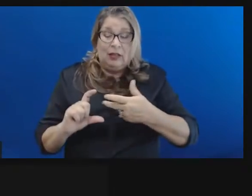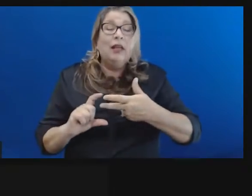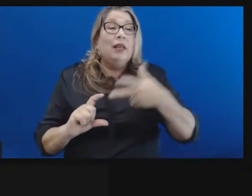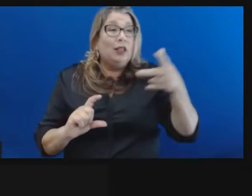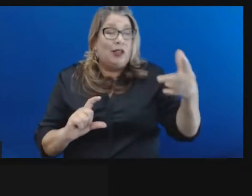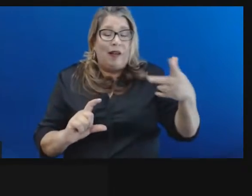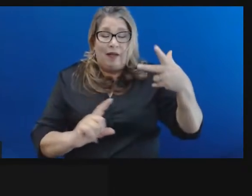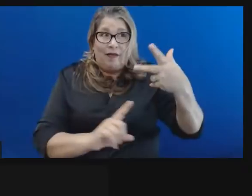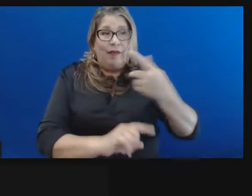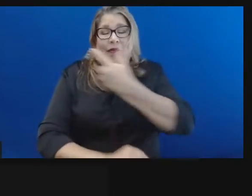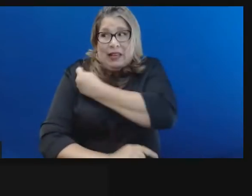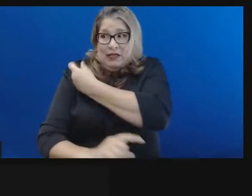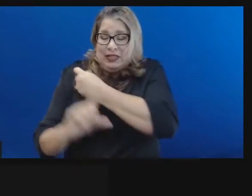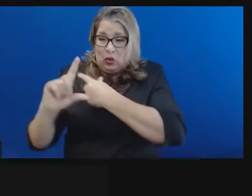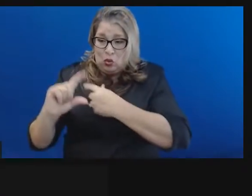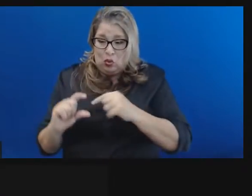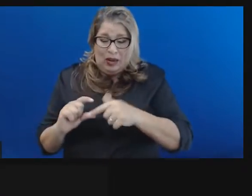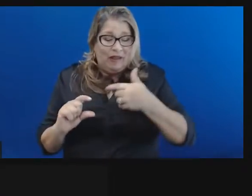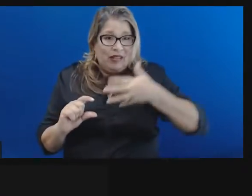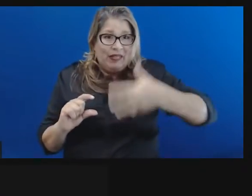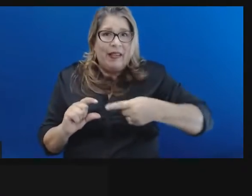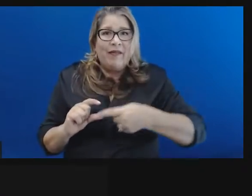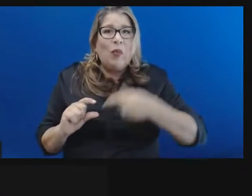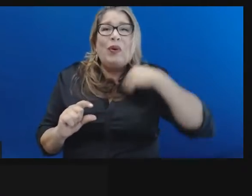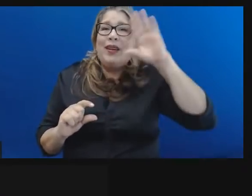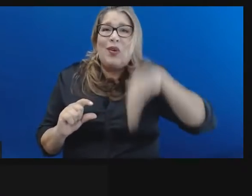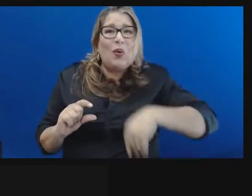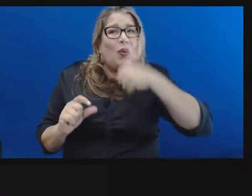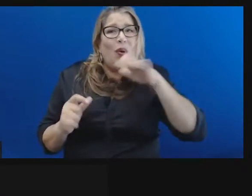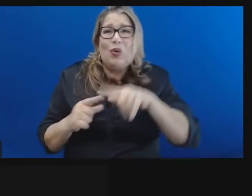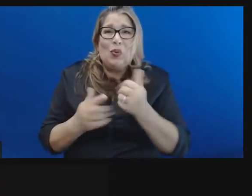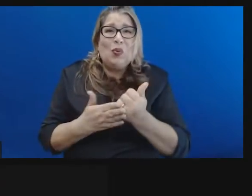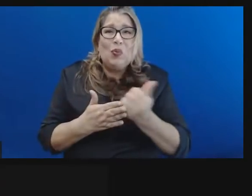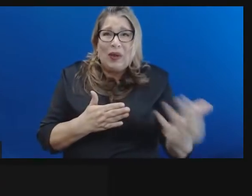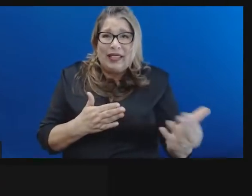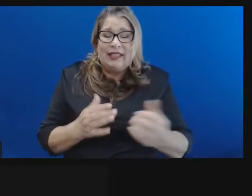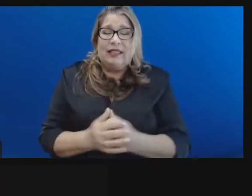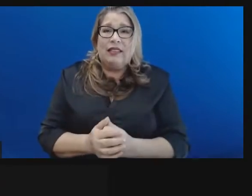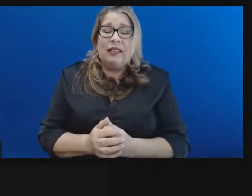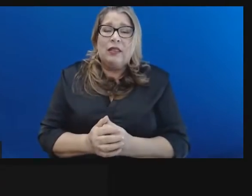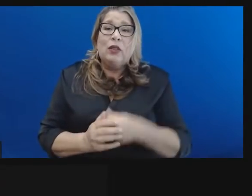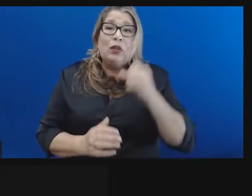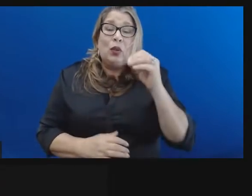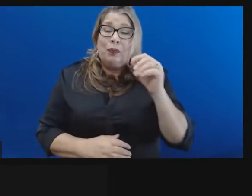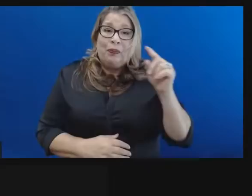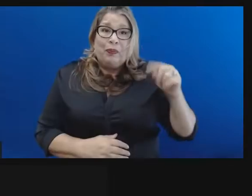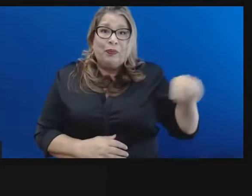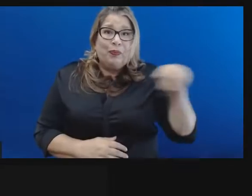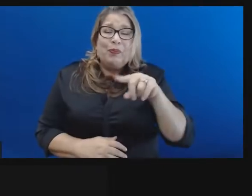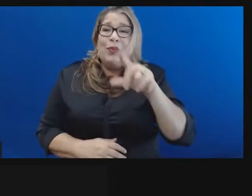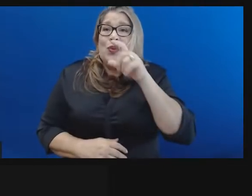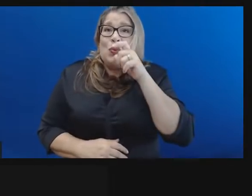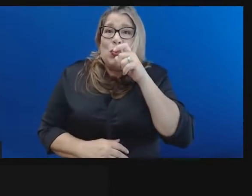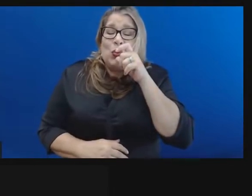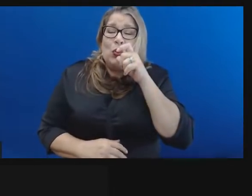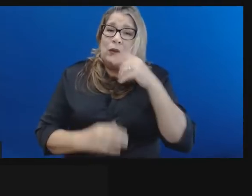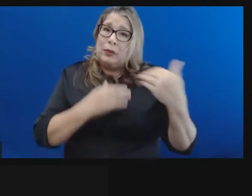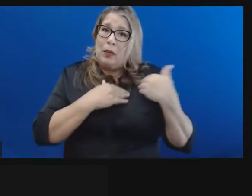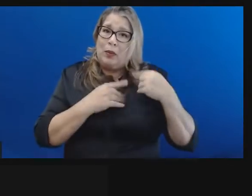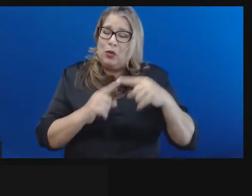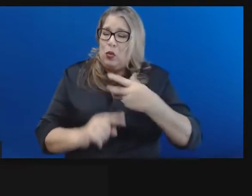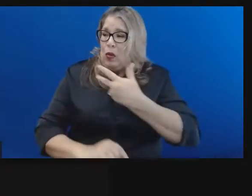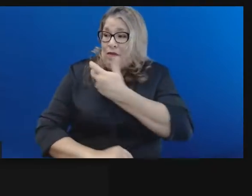that our providers and those who are in charge of vaccinating are very thoughtful, innovative people, that they have access